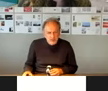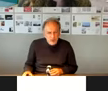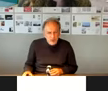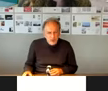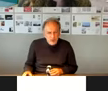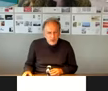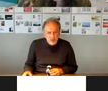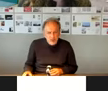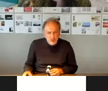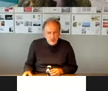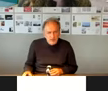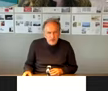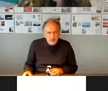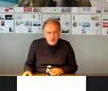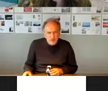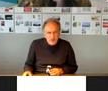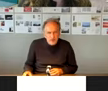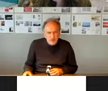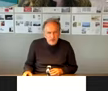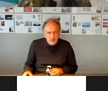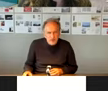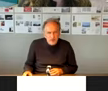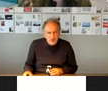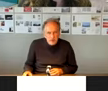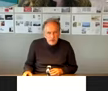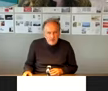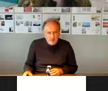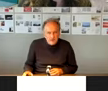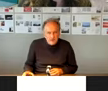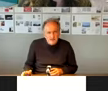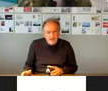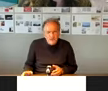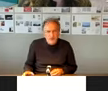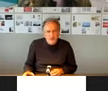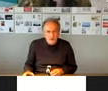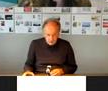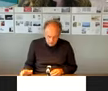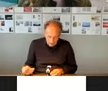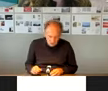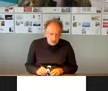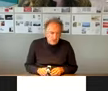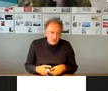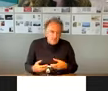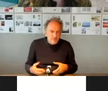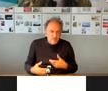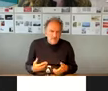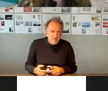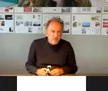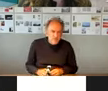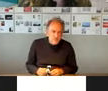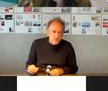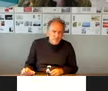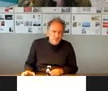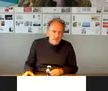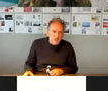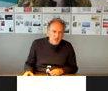design of the different spaces, this is a cafeteria. This is where the parents pick up the